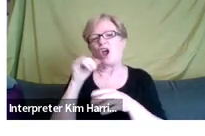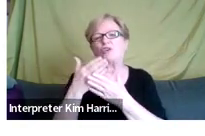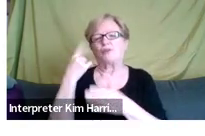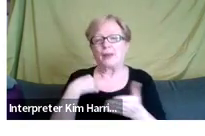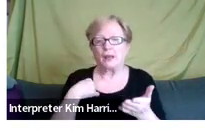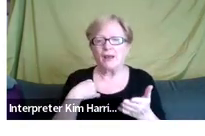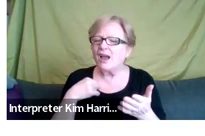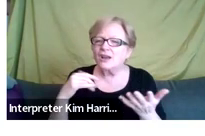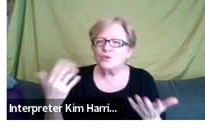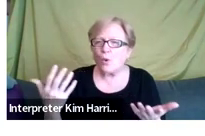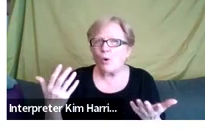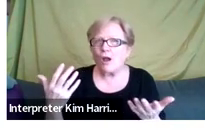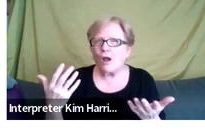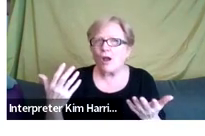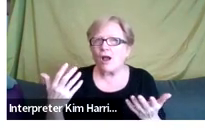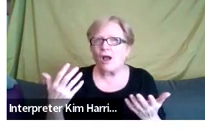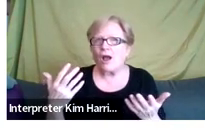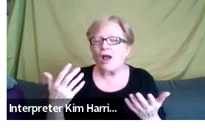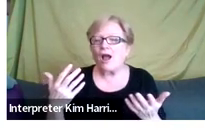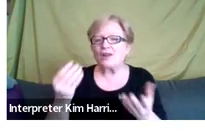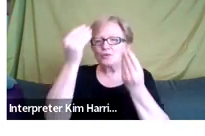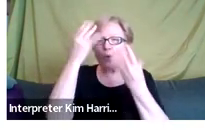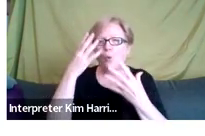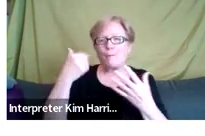told, and sometimes